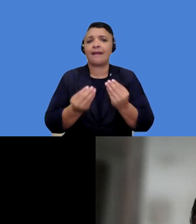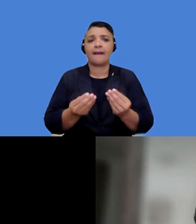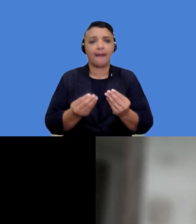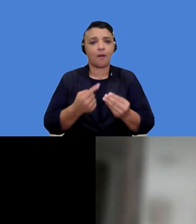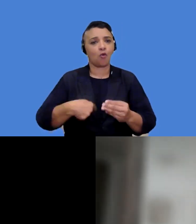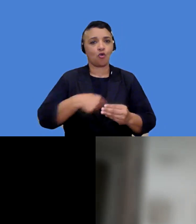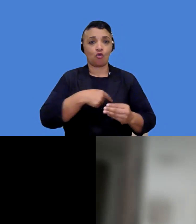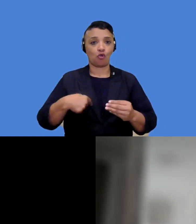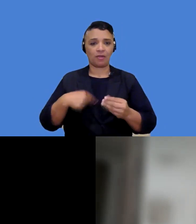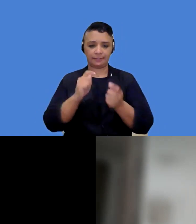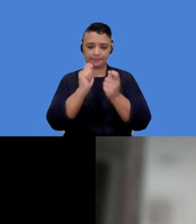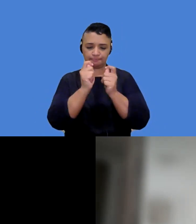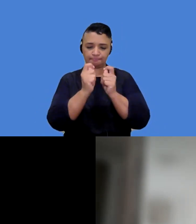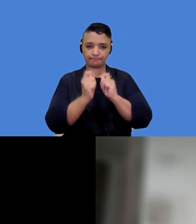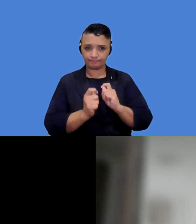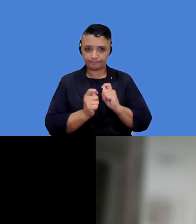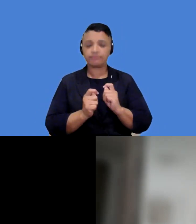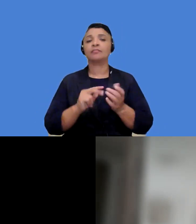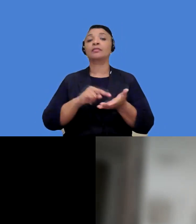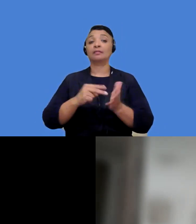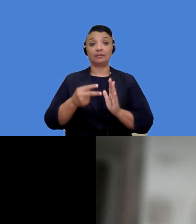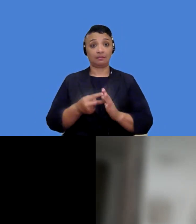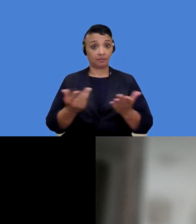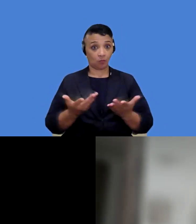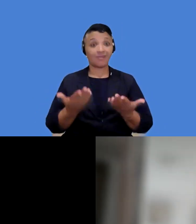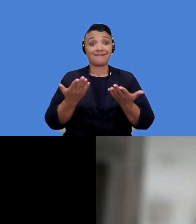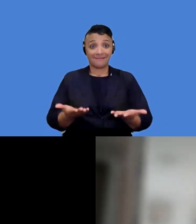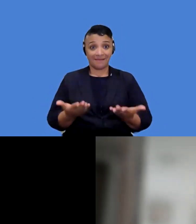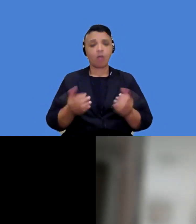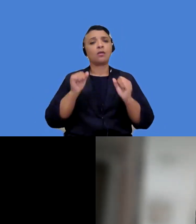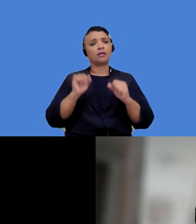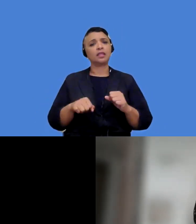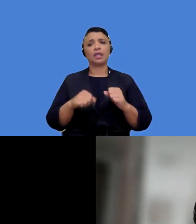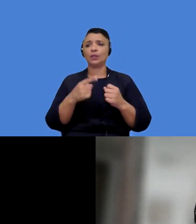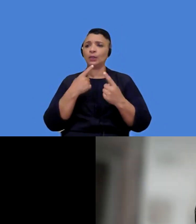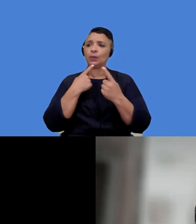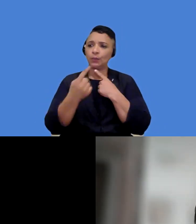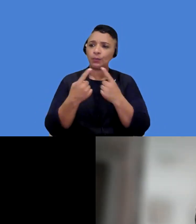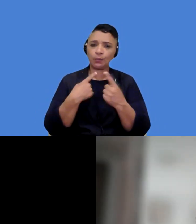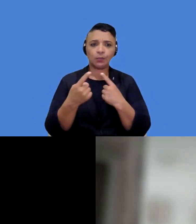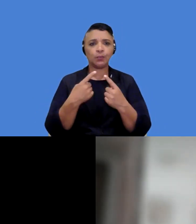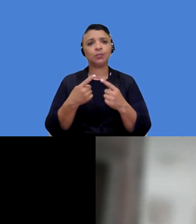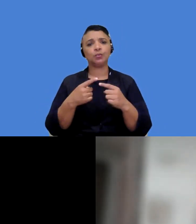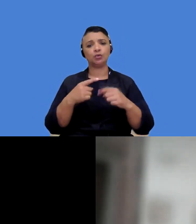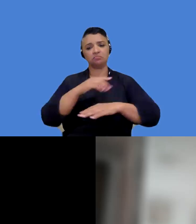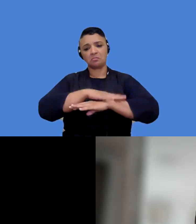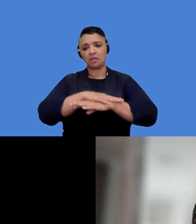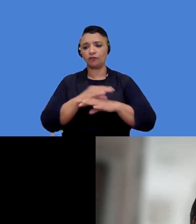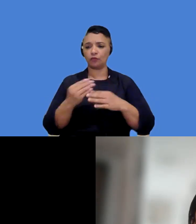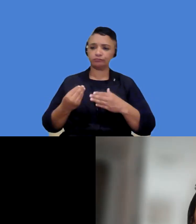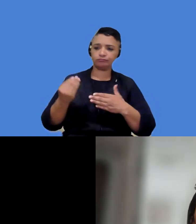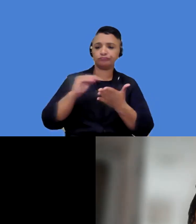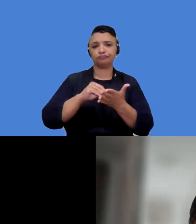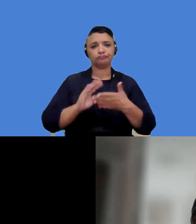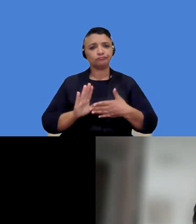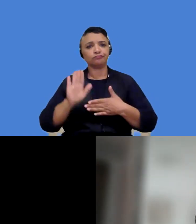reshaped, allowing for discussions on the commitments platform and promoting the idea